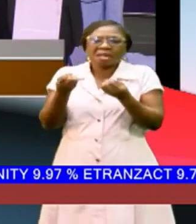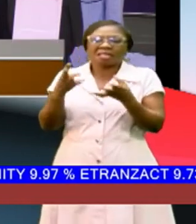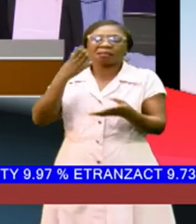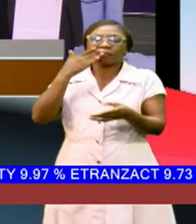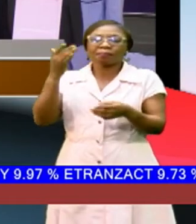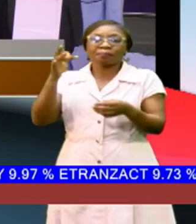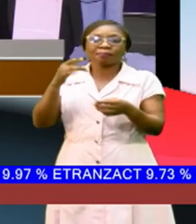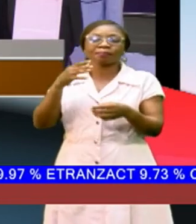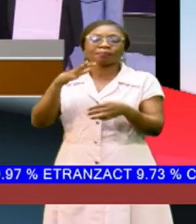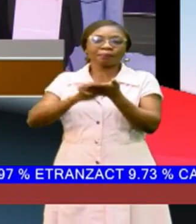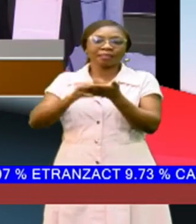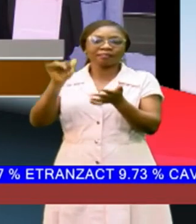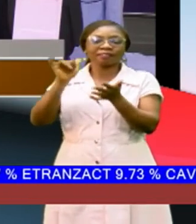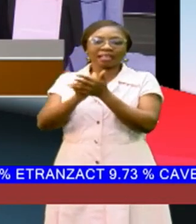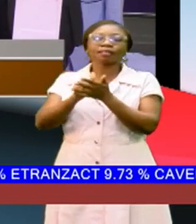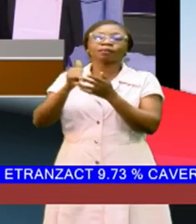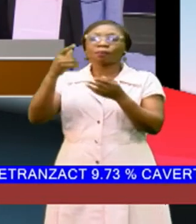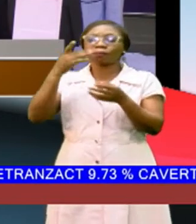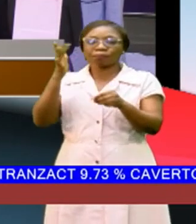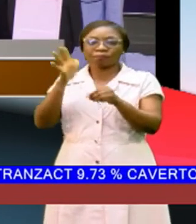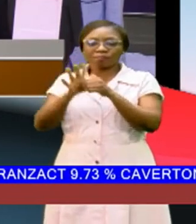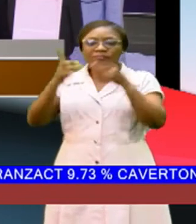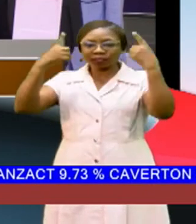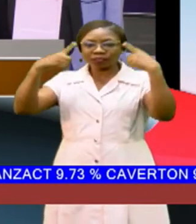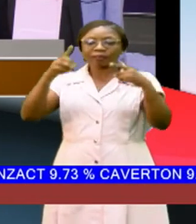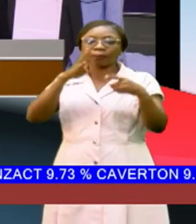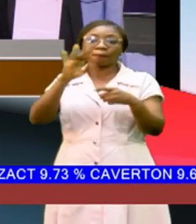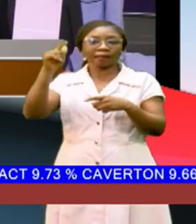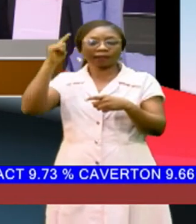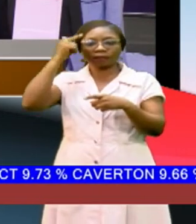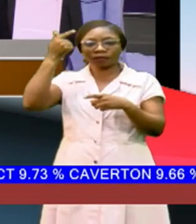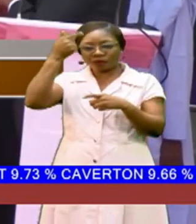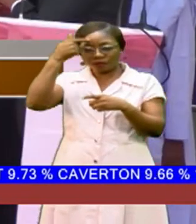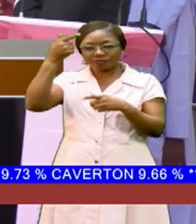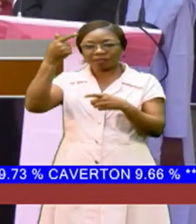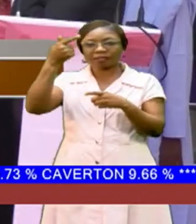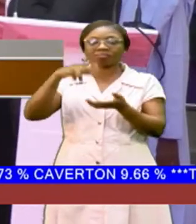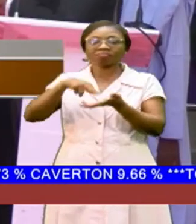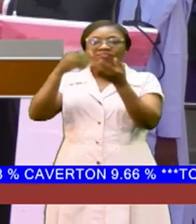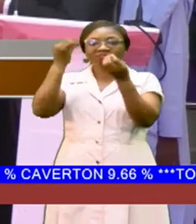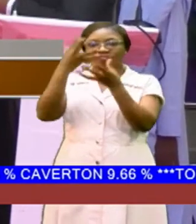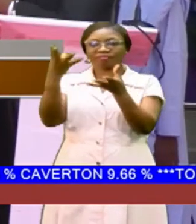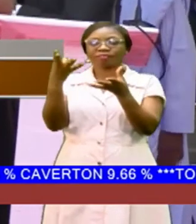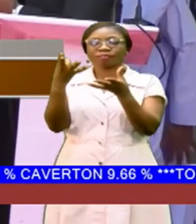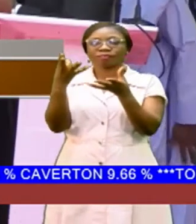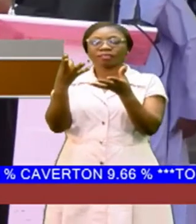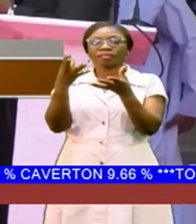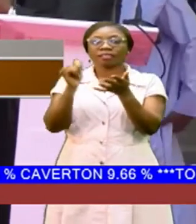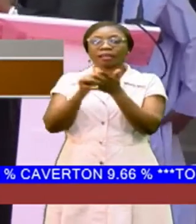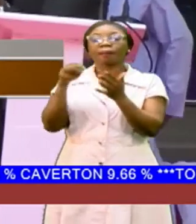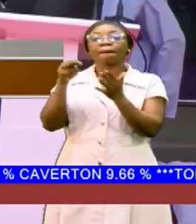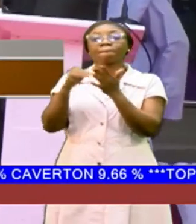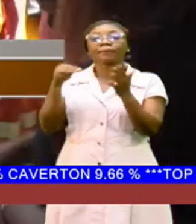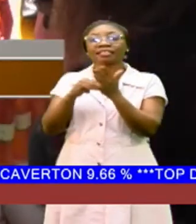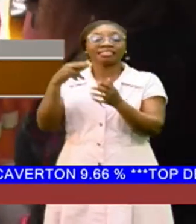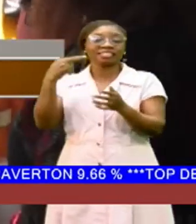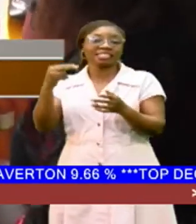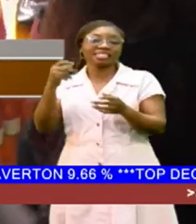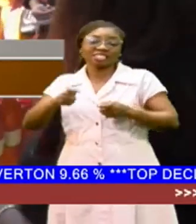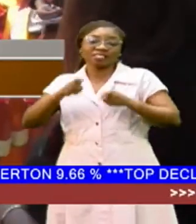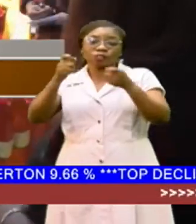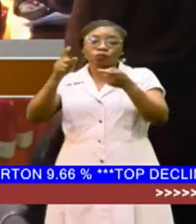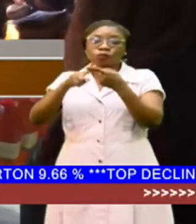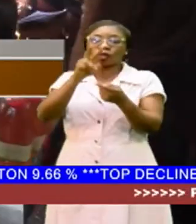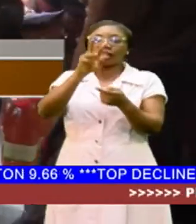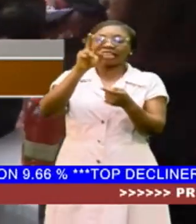kept by the federal government. Moplank Dako will tell us more. $1 million naira is being disbursed to nano